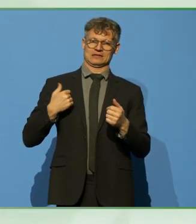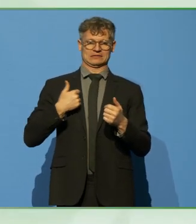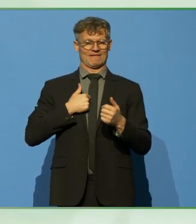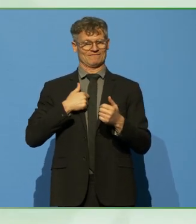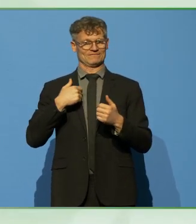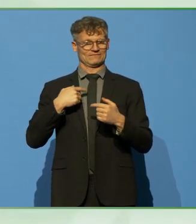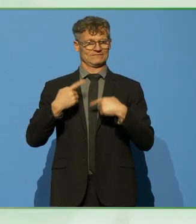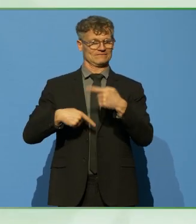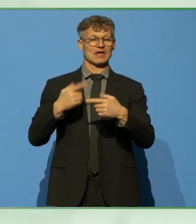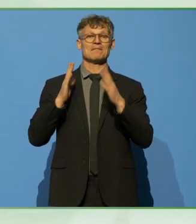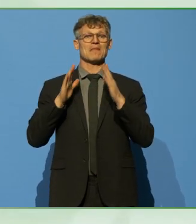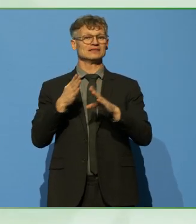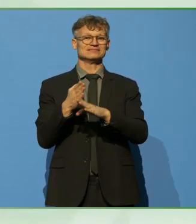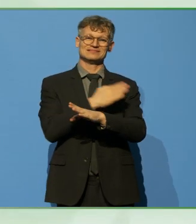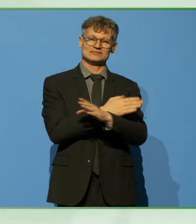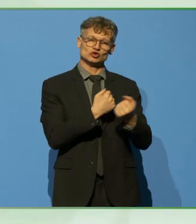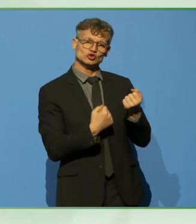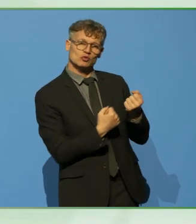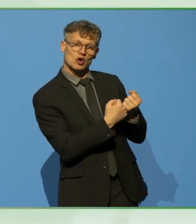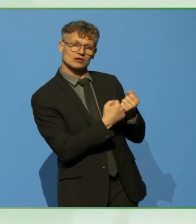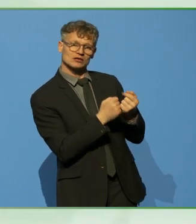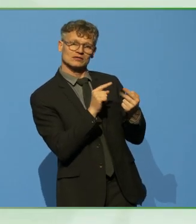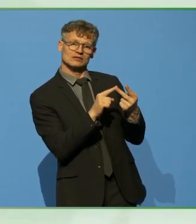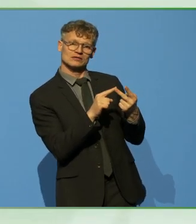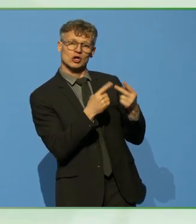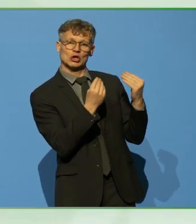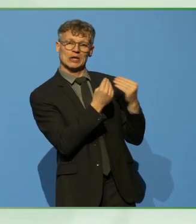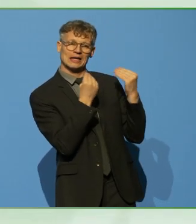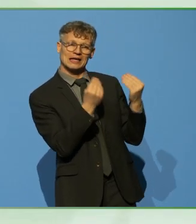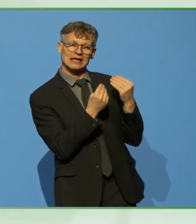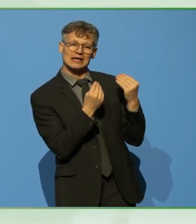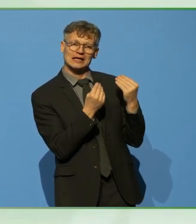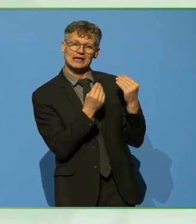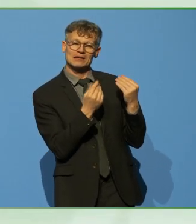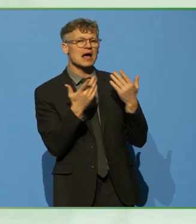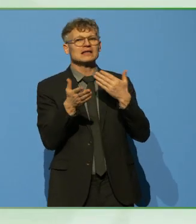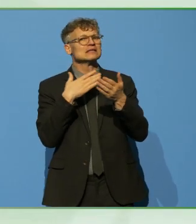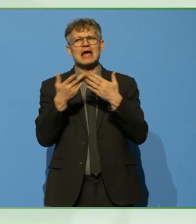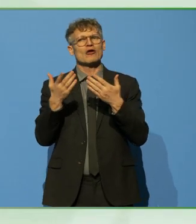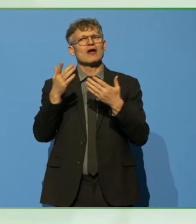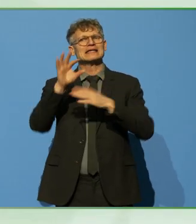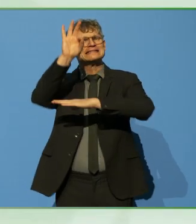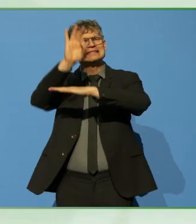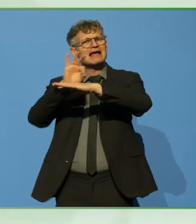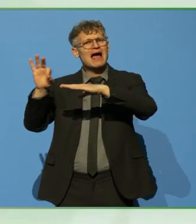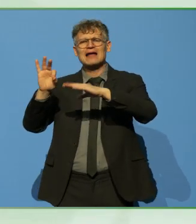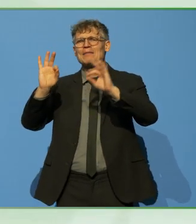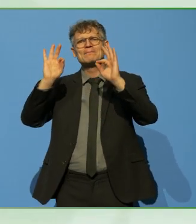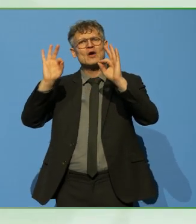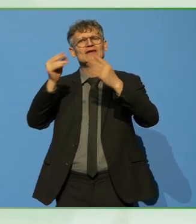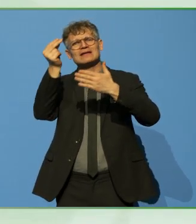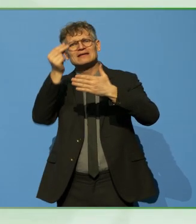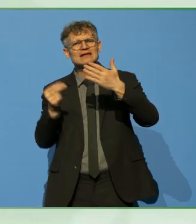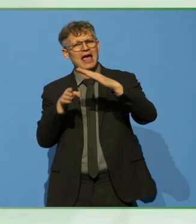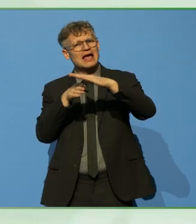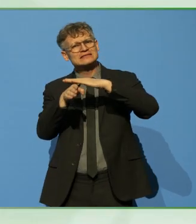and training for people, because even with an accessible design, many people with disabilities will need at the